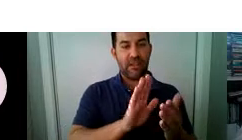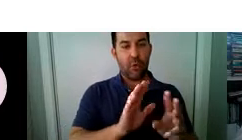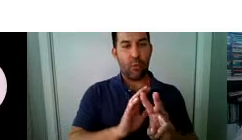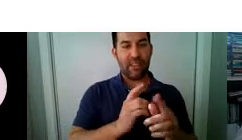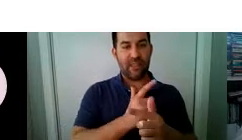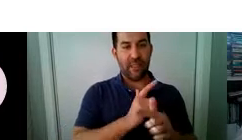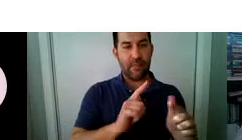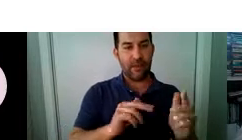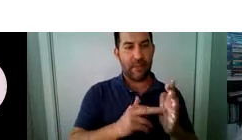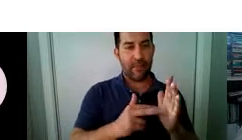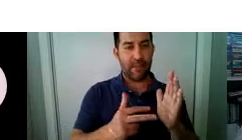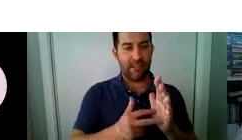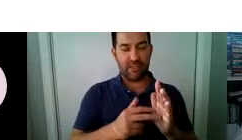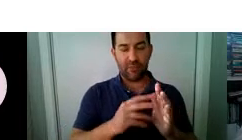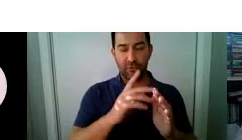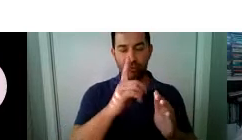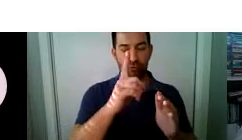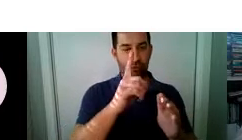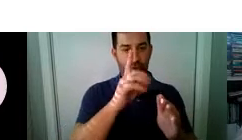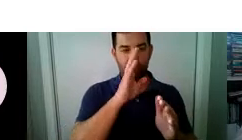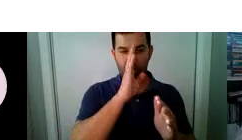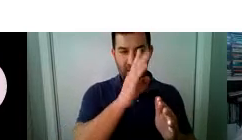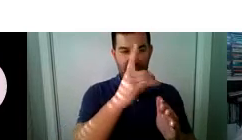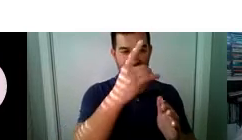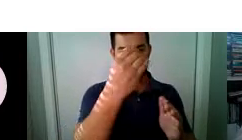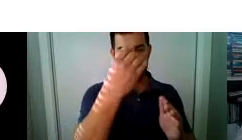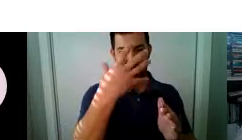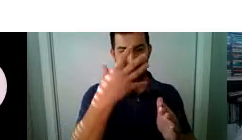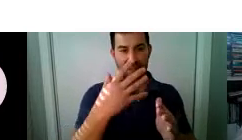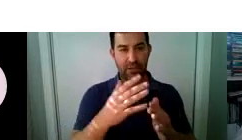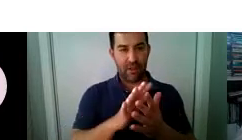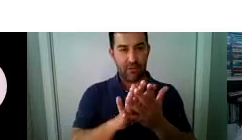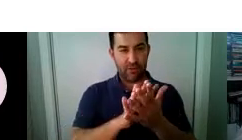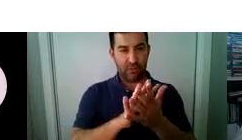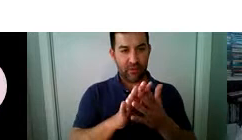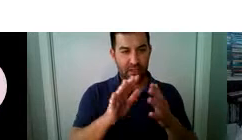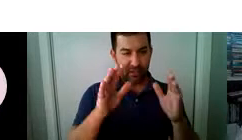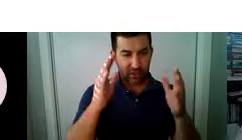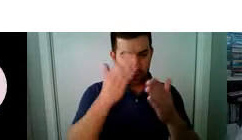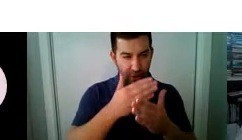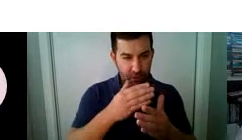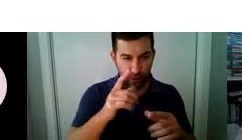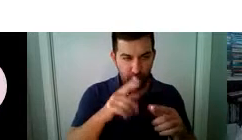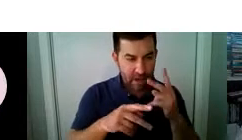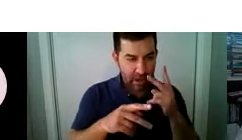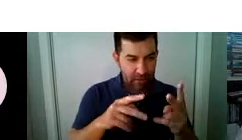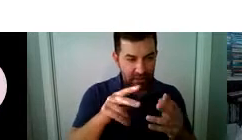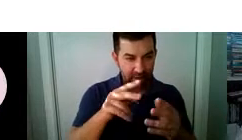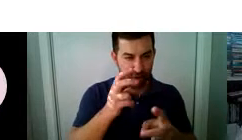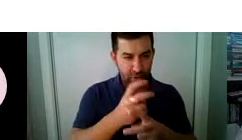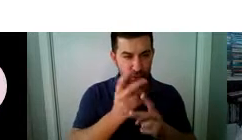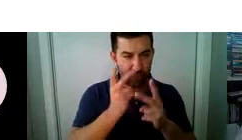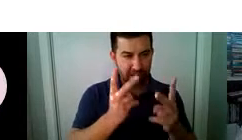the day, it is in direct sunlight. The screen on the machine is dim, so it is barely readable.